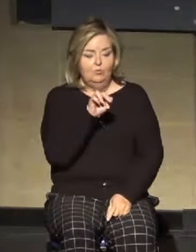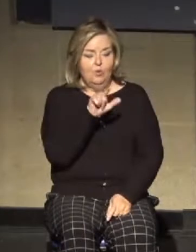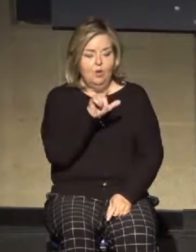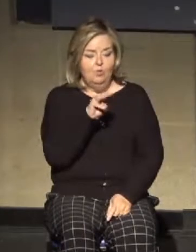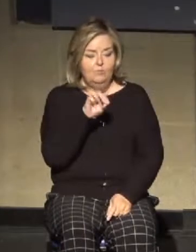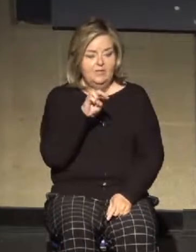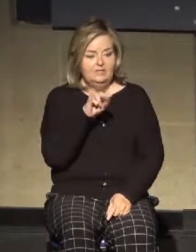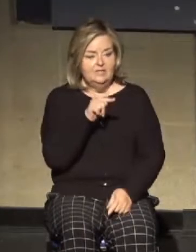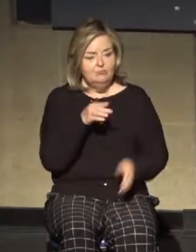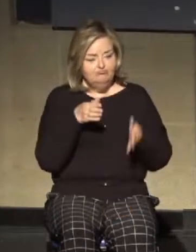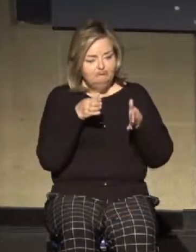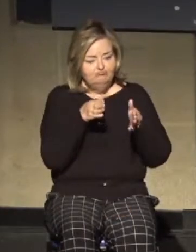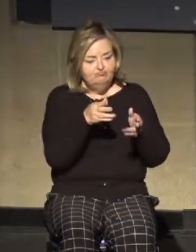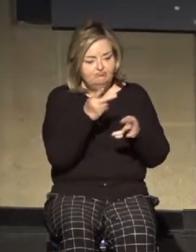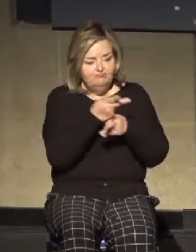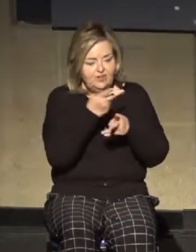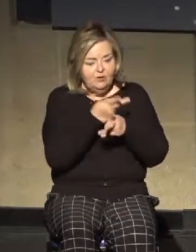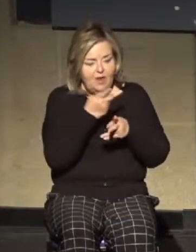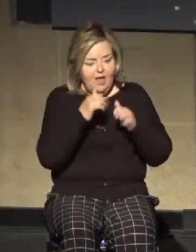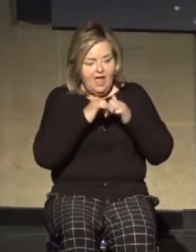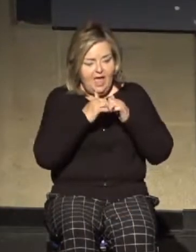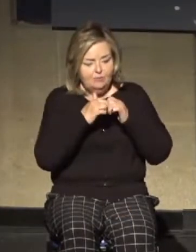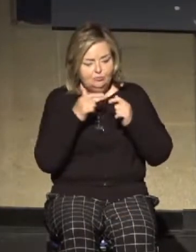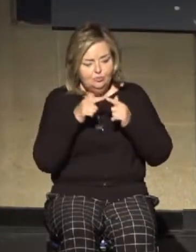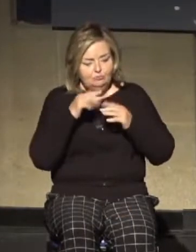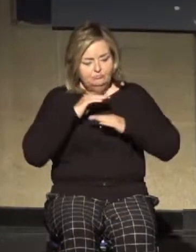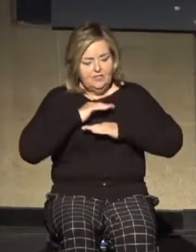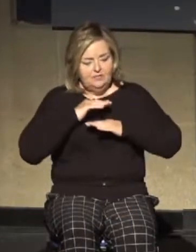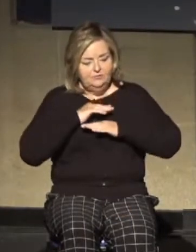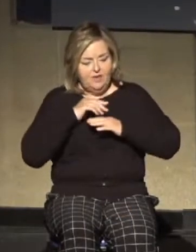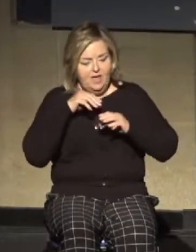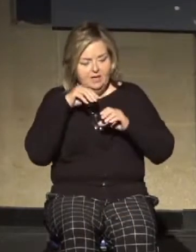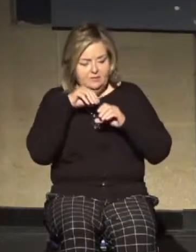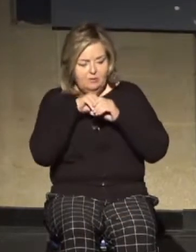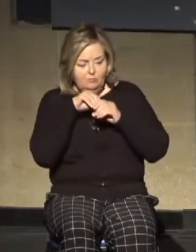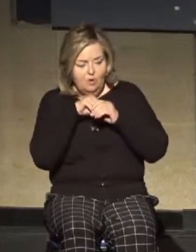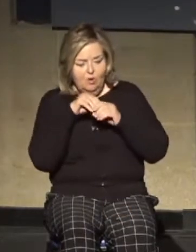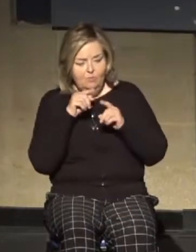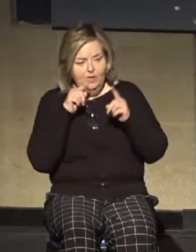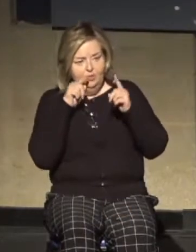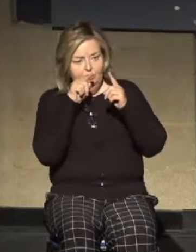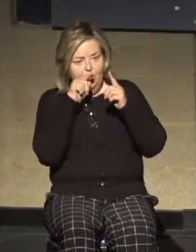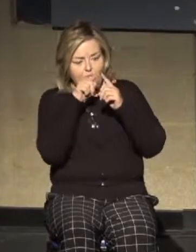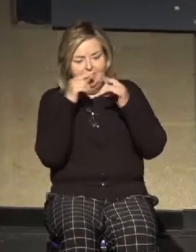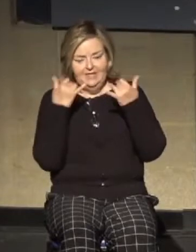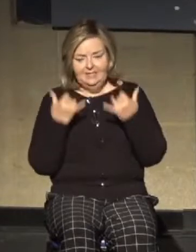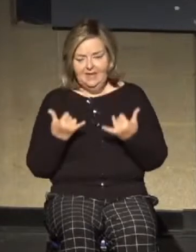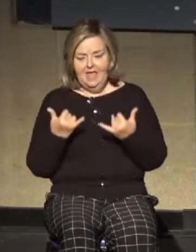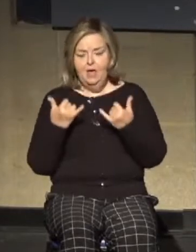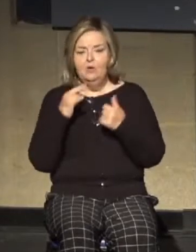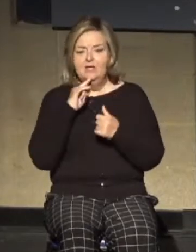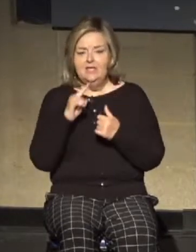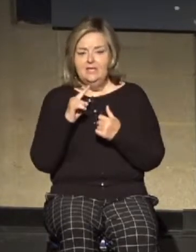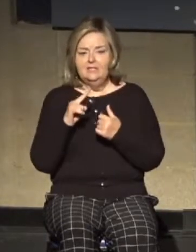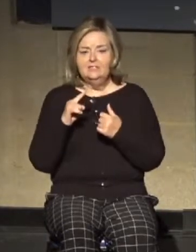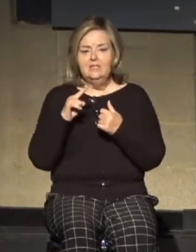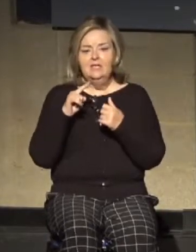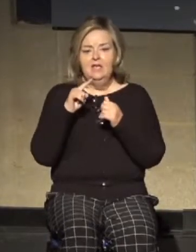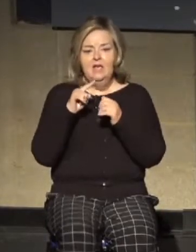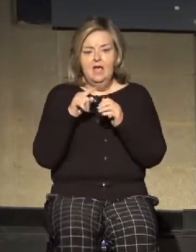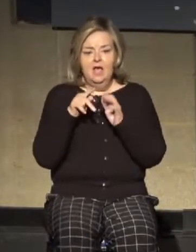their institutions' enrollment goals. She is currently a policy analyst for Education